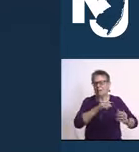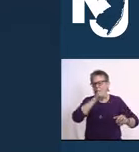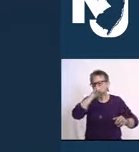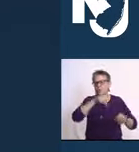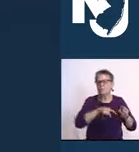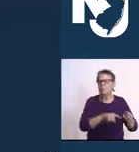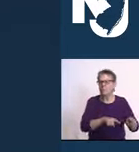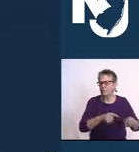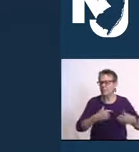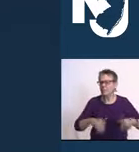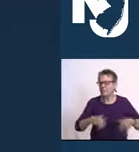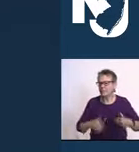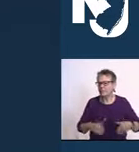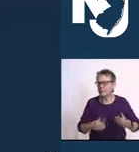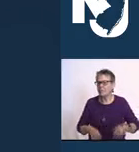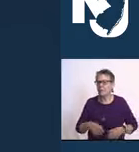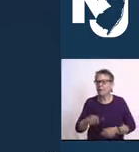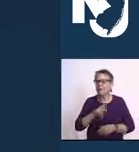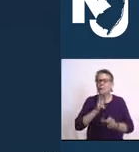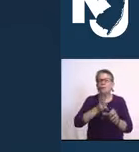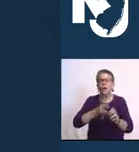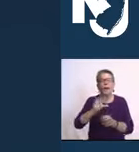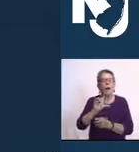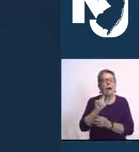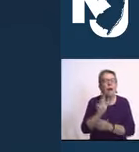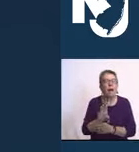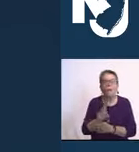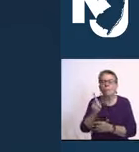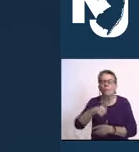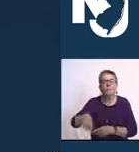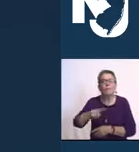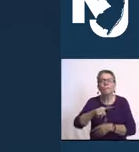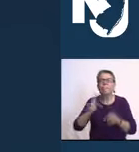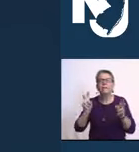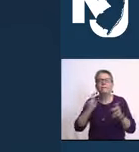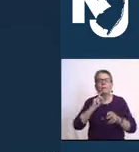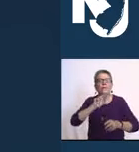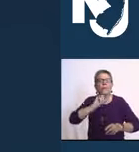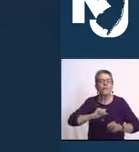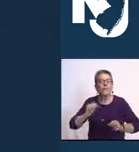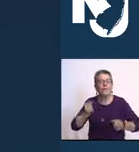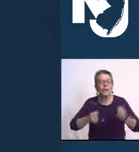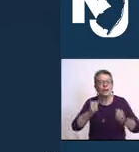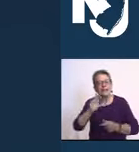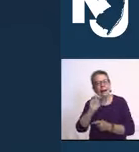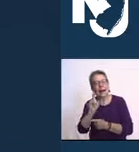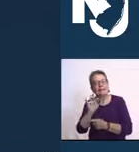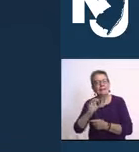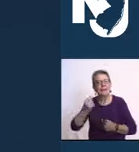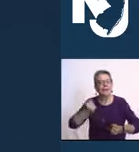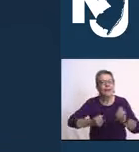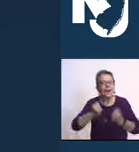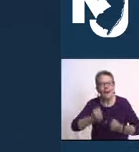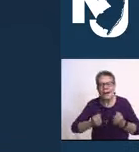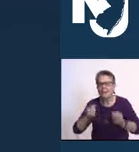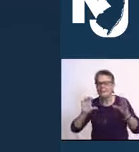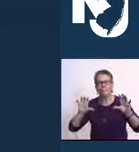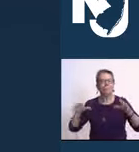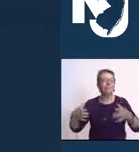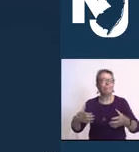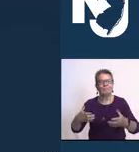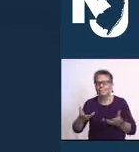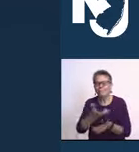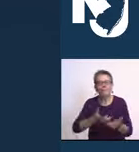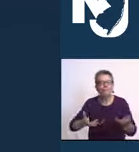hobbyists committed to cars from the mid-1950s, as well as the Garden State Gear Shifters and the Raritan